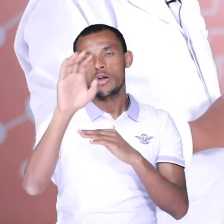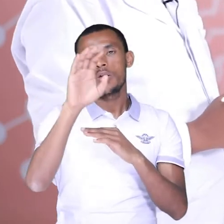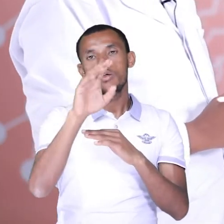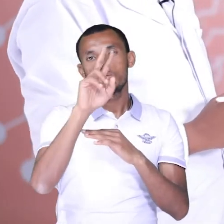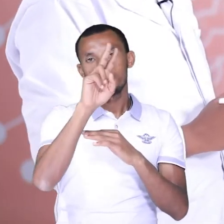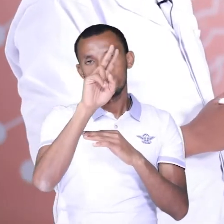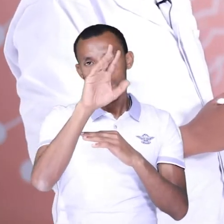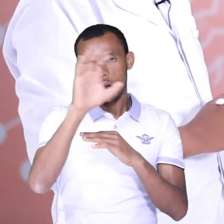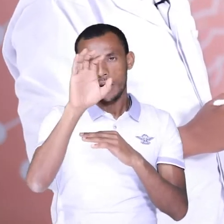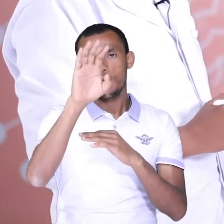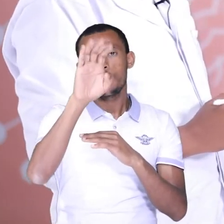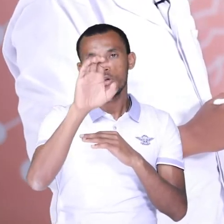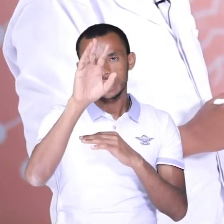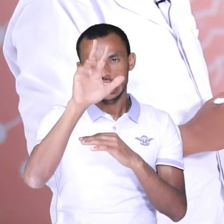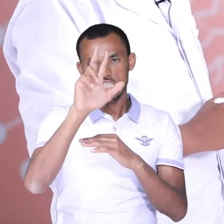243 gram of aluminum.